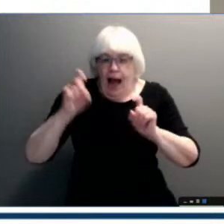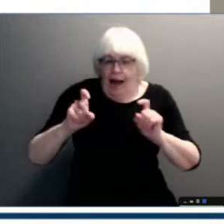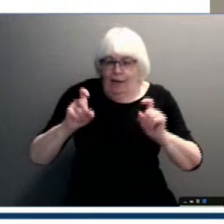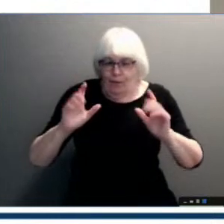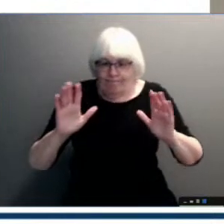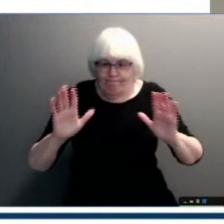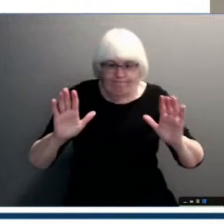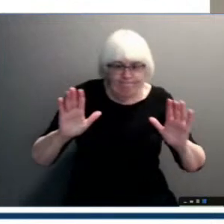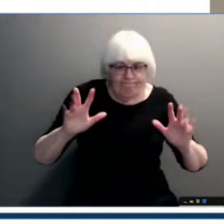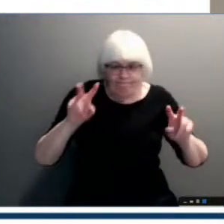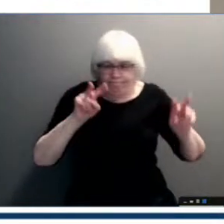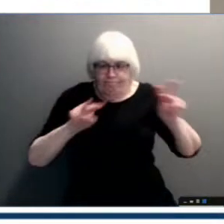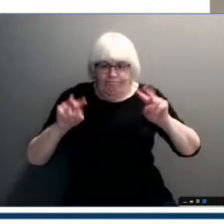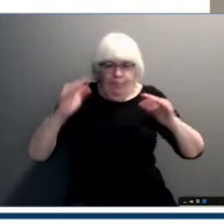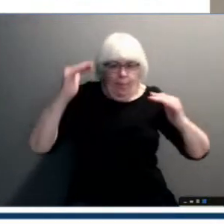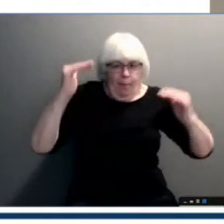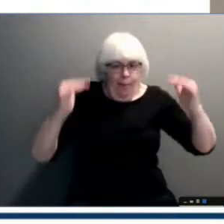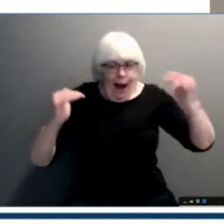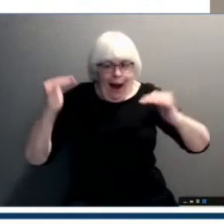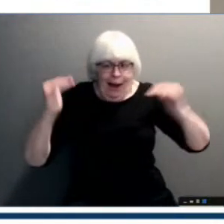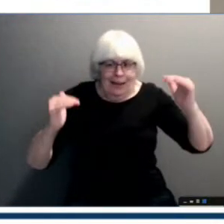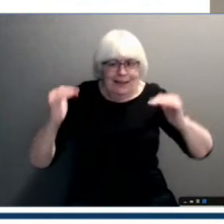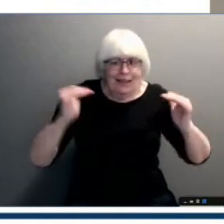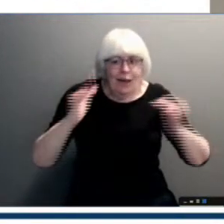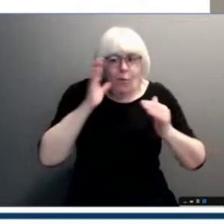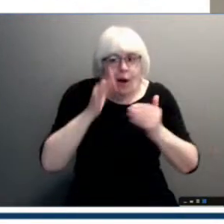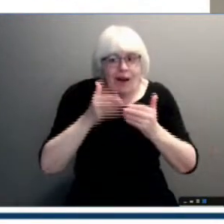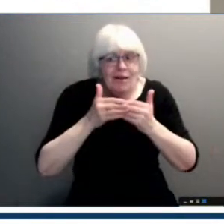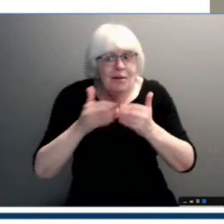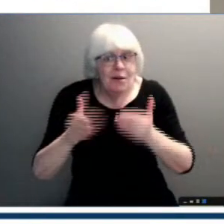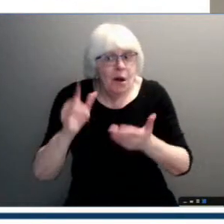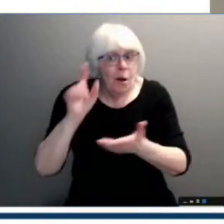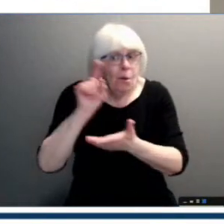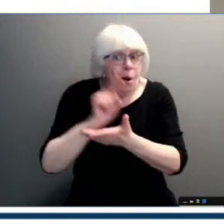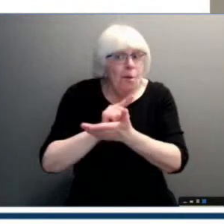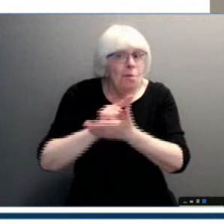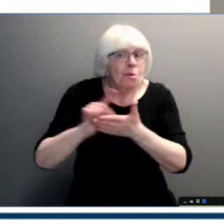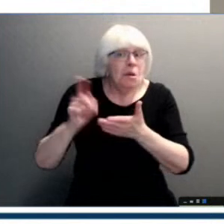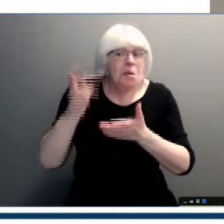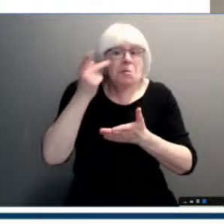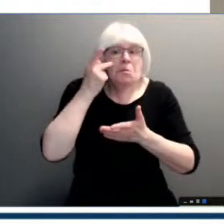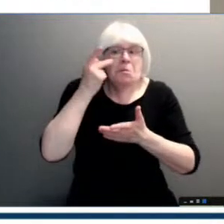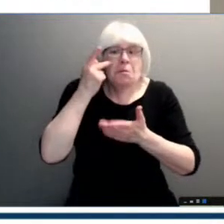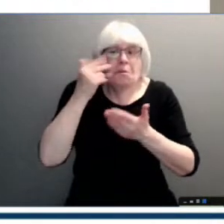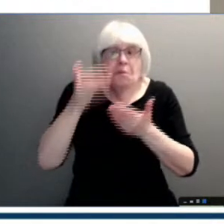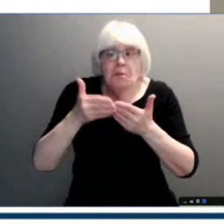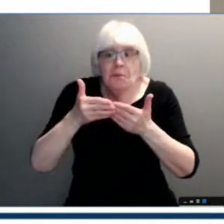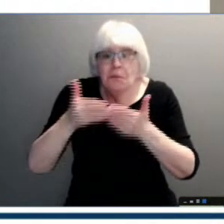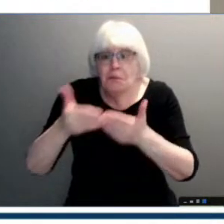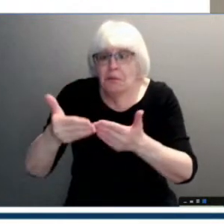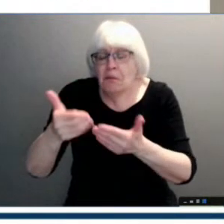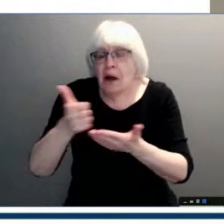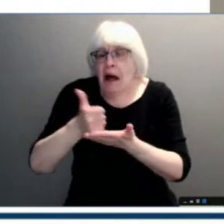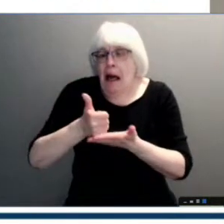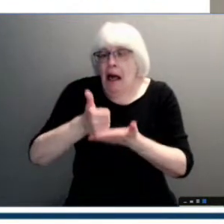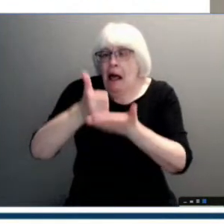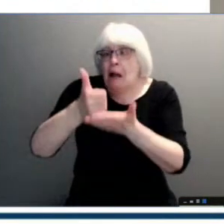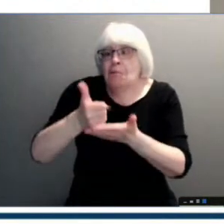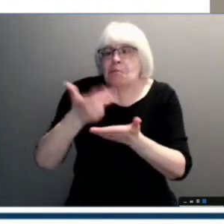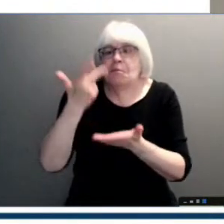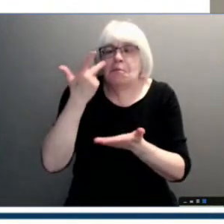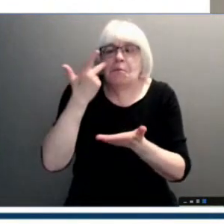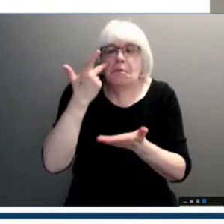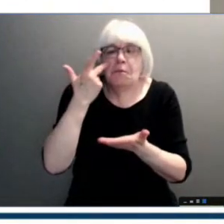It'll take us about a week to see the impact of that. And what's one of the key important things is that we need